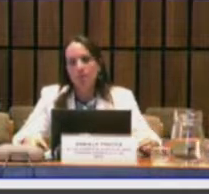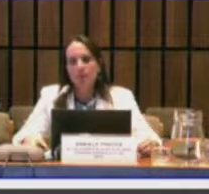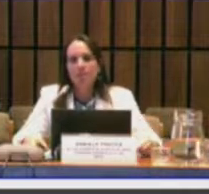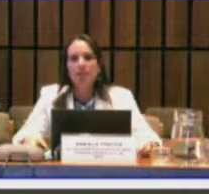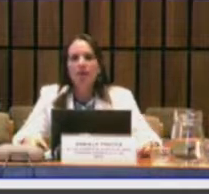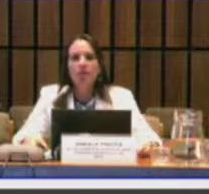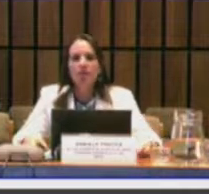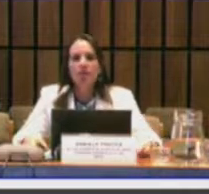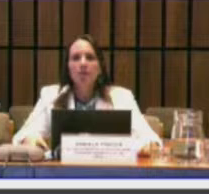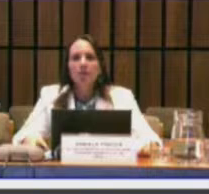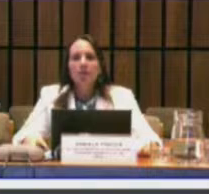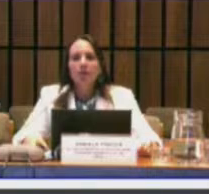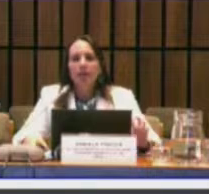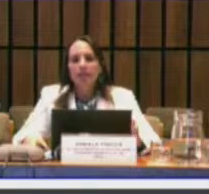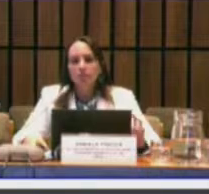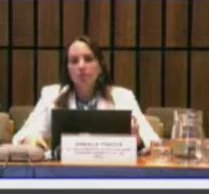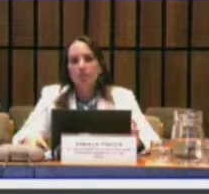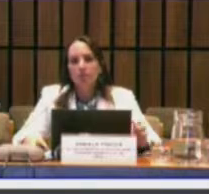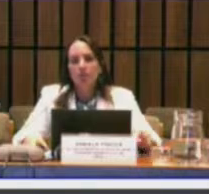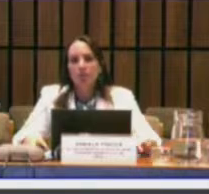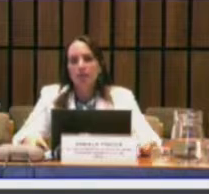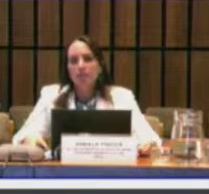in several countries in the region.